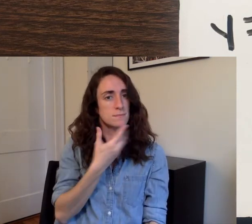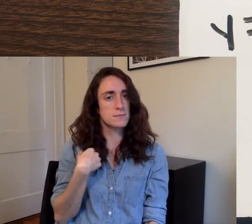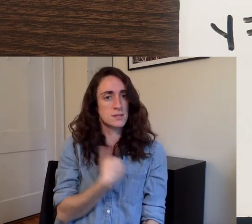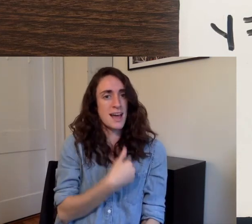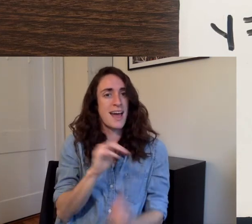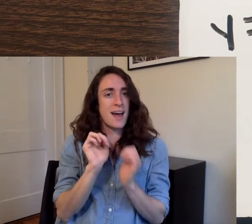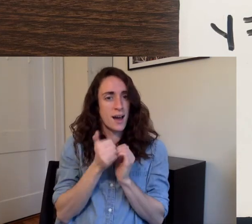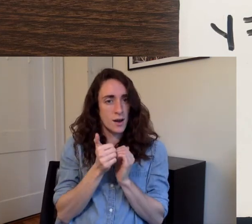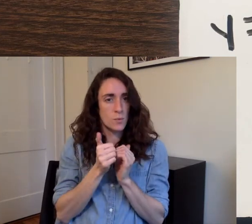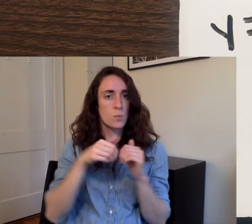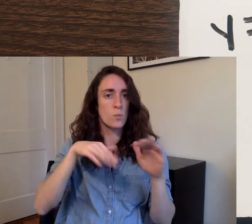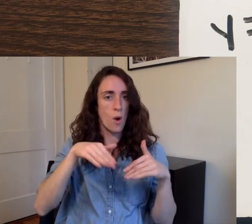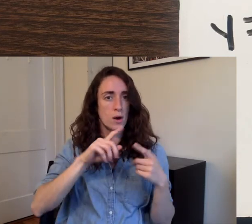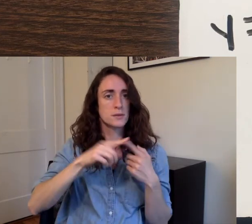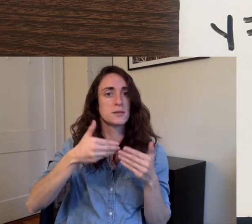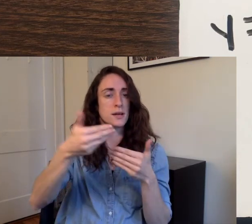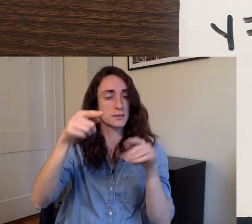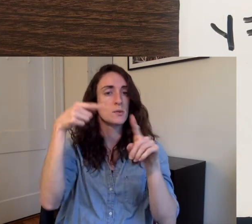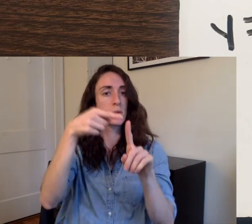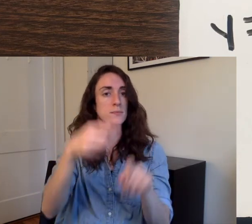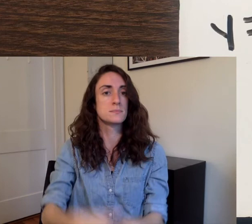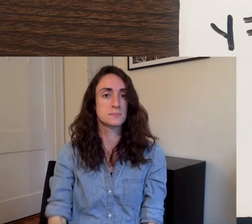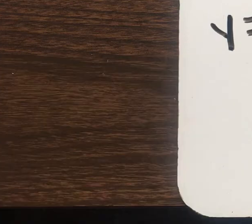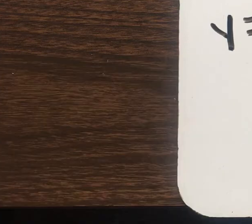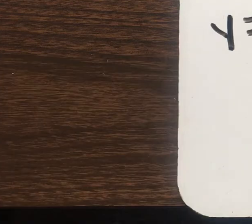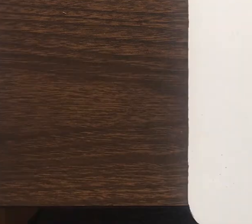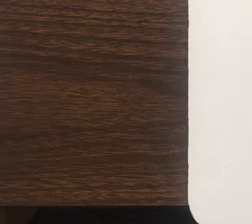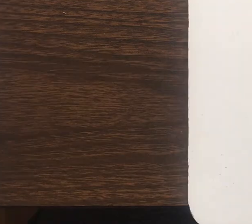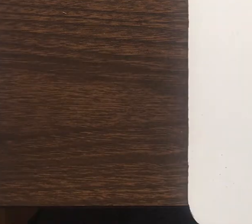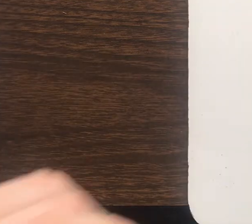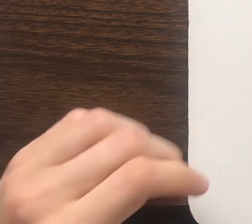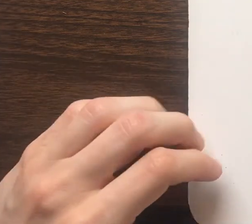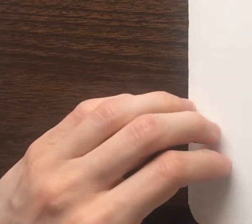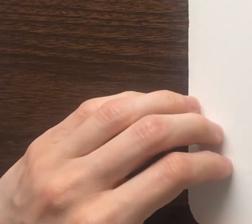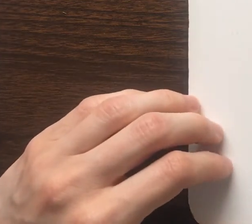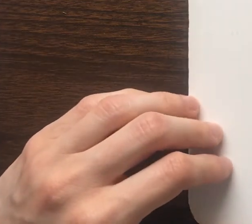to. It's a way to move between points.